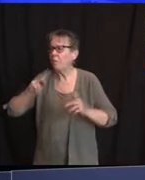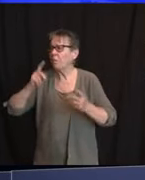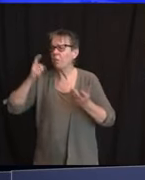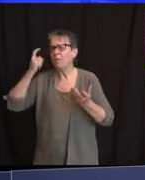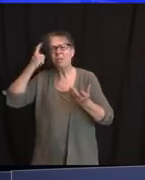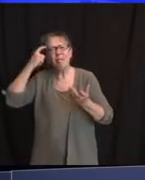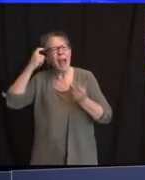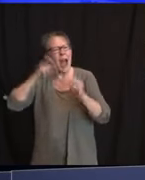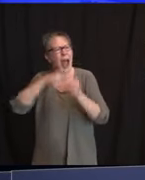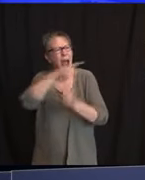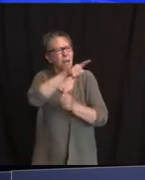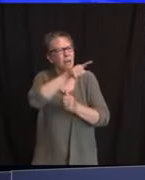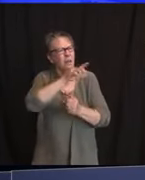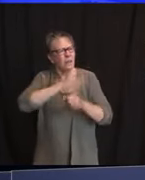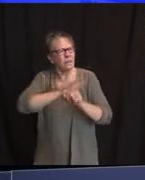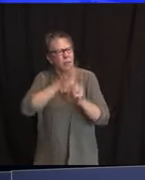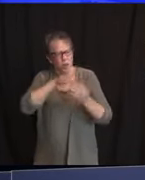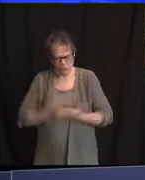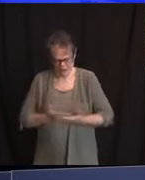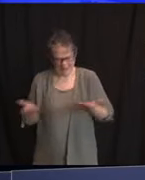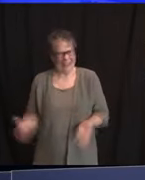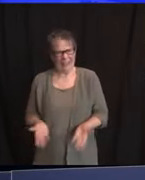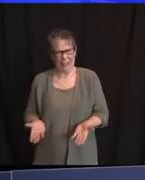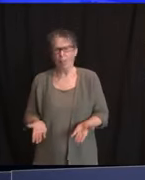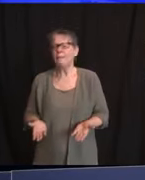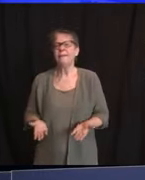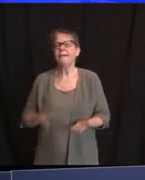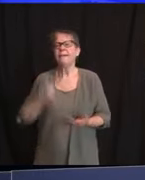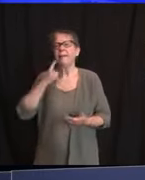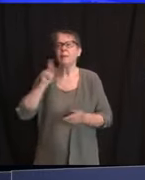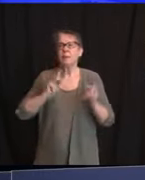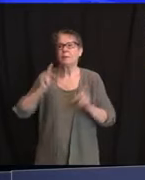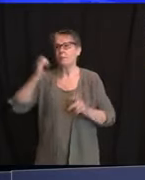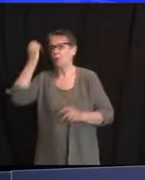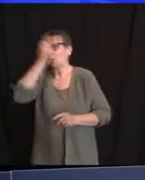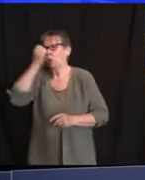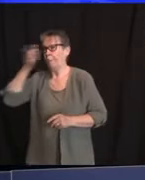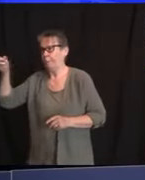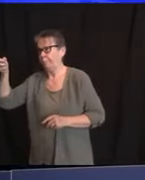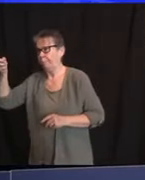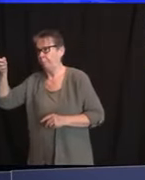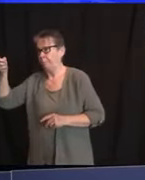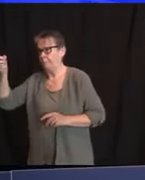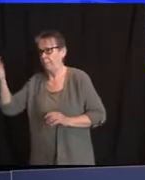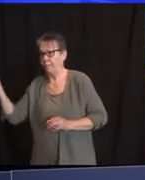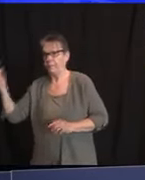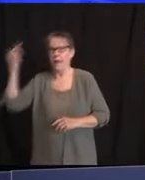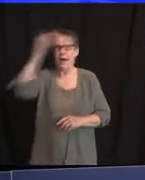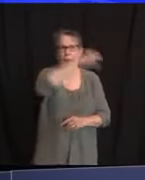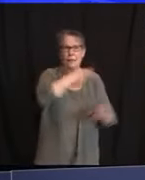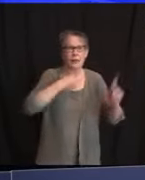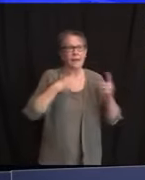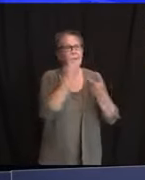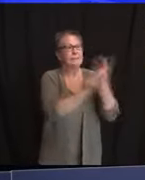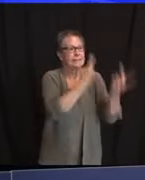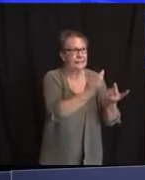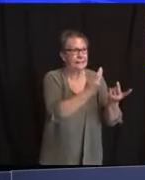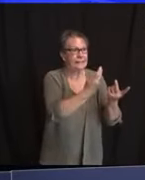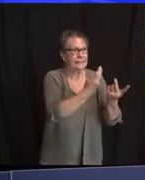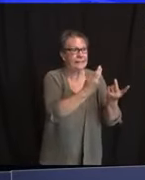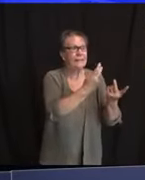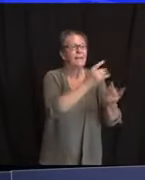their countries from those from China. For me, the problem with China is that they were not